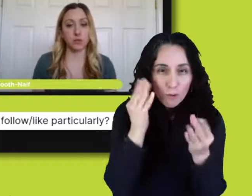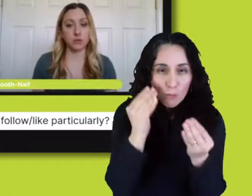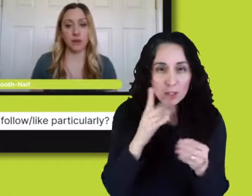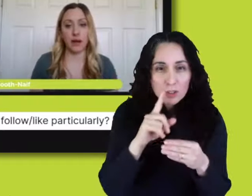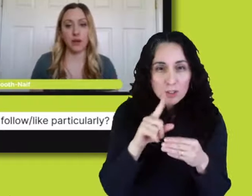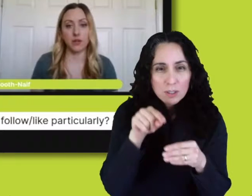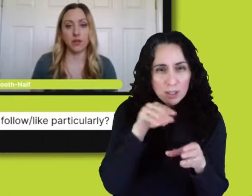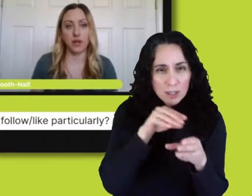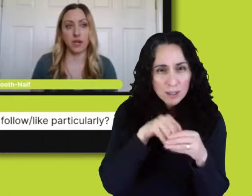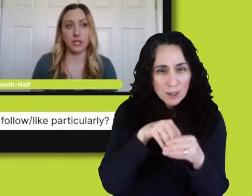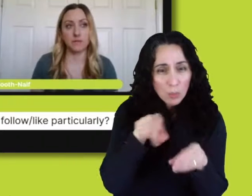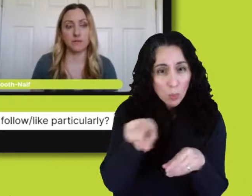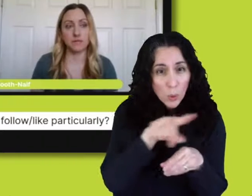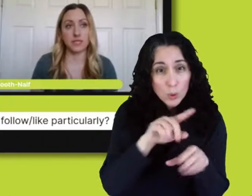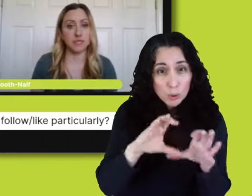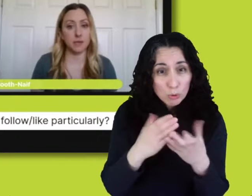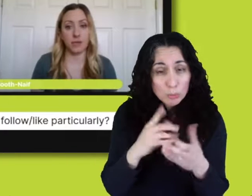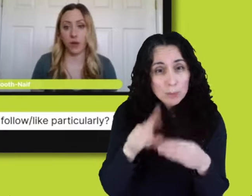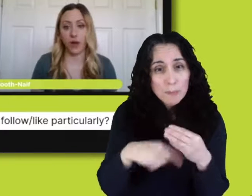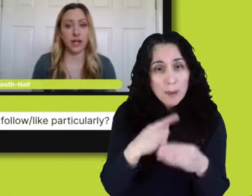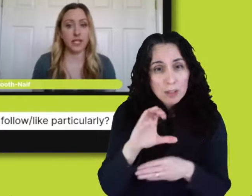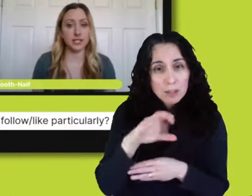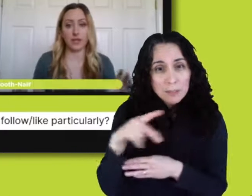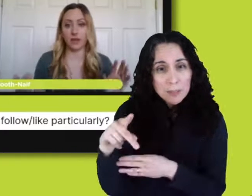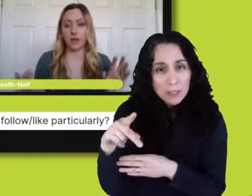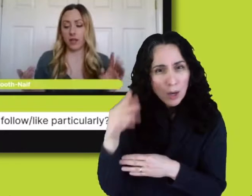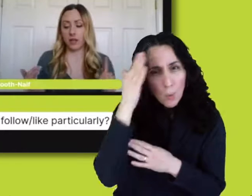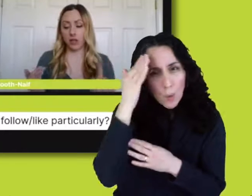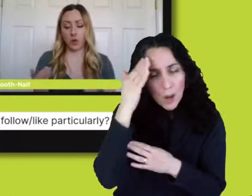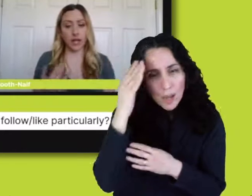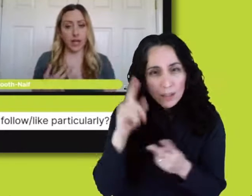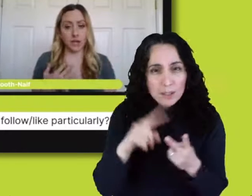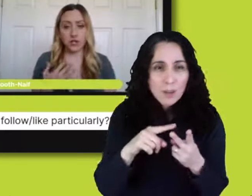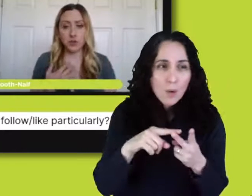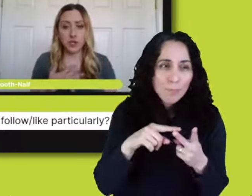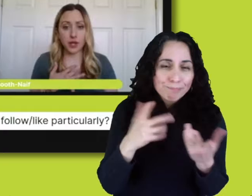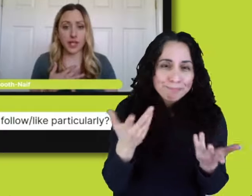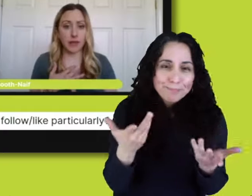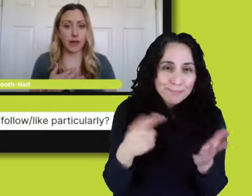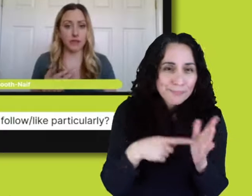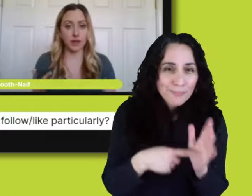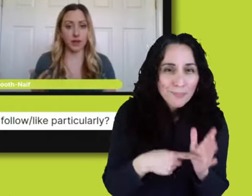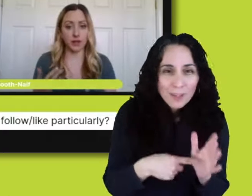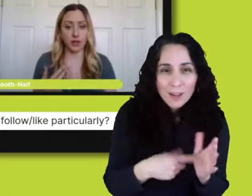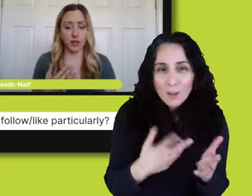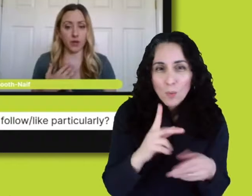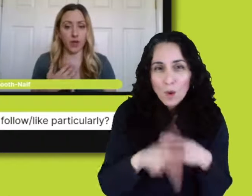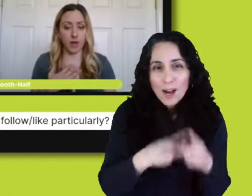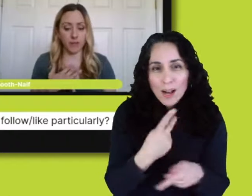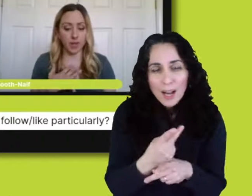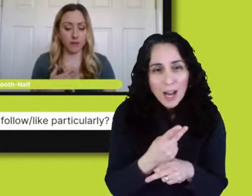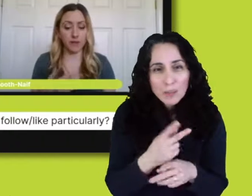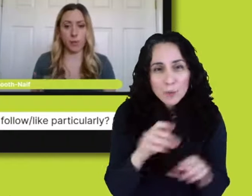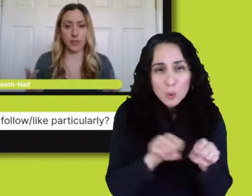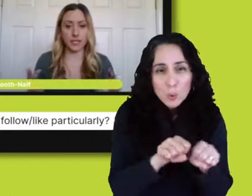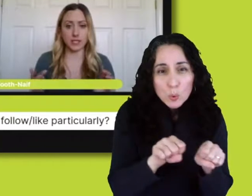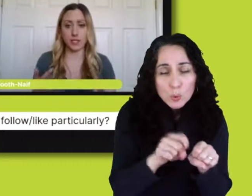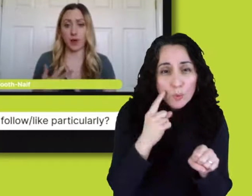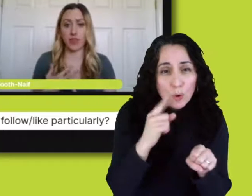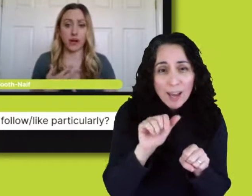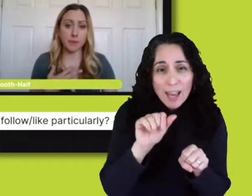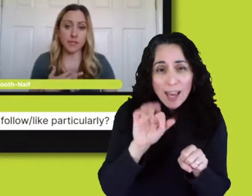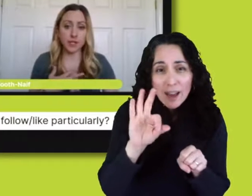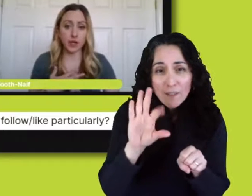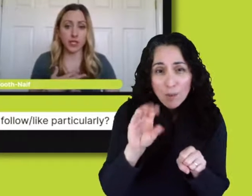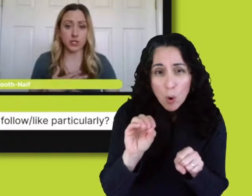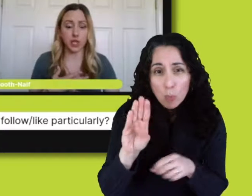in those groups about CP awareness and what kind of shoes are great to buy for AFO braces,